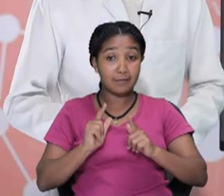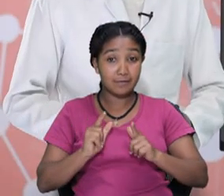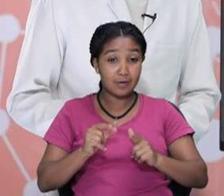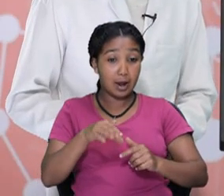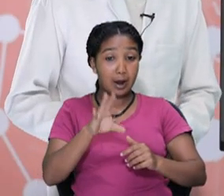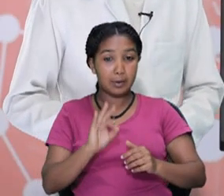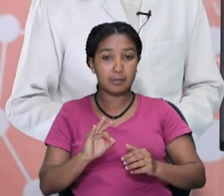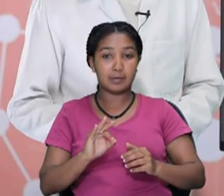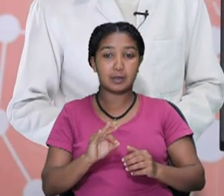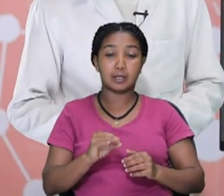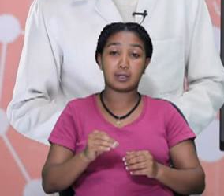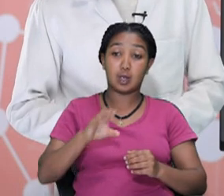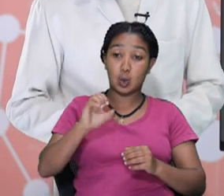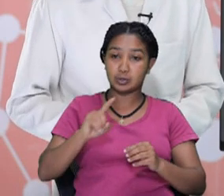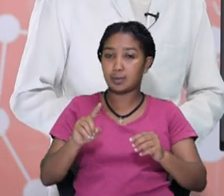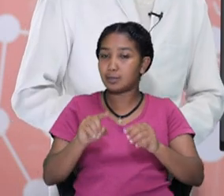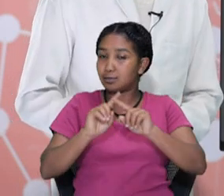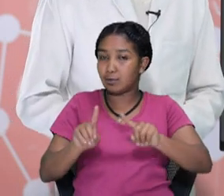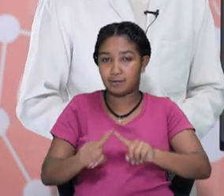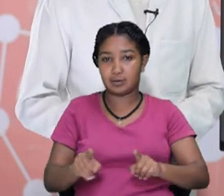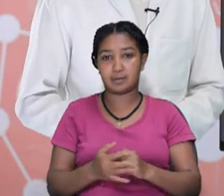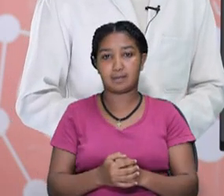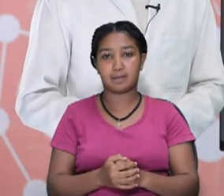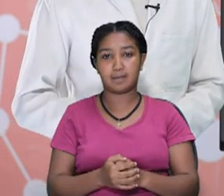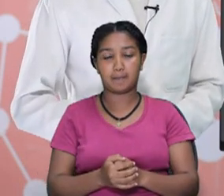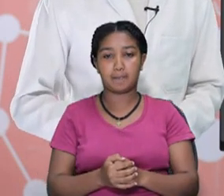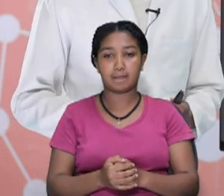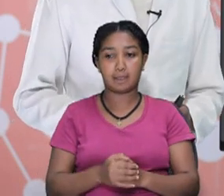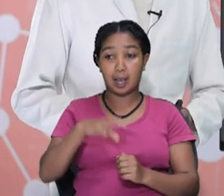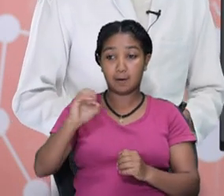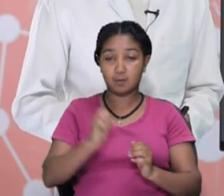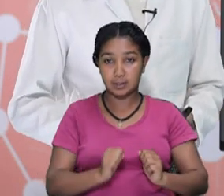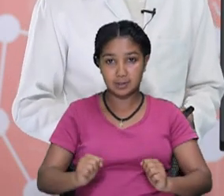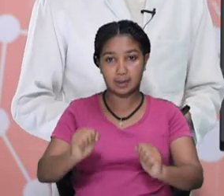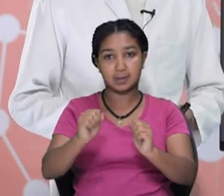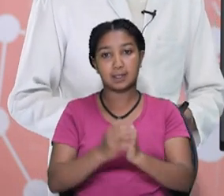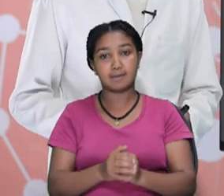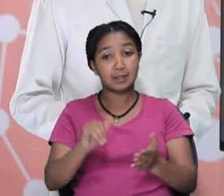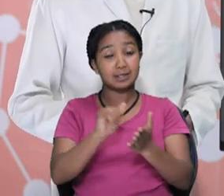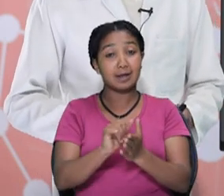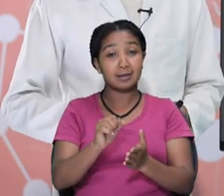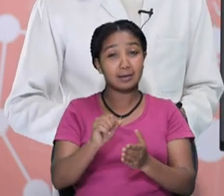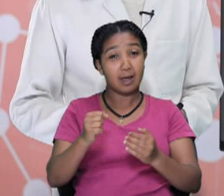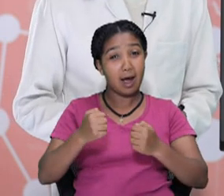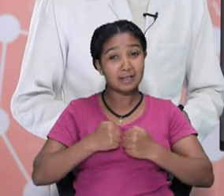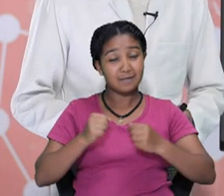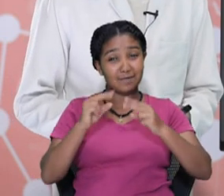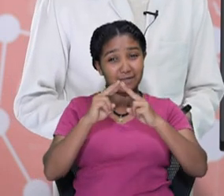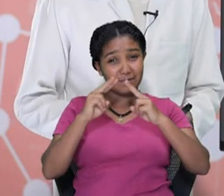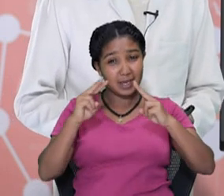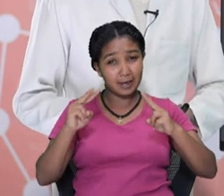available or present within an ecosystems also quite different. An ecosystems that has